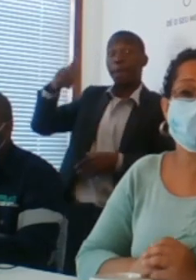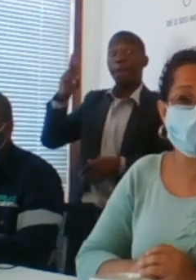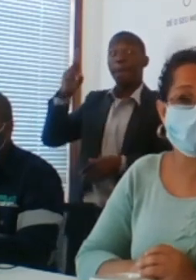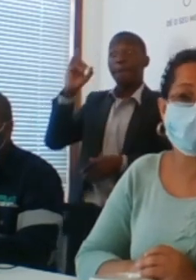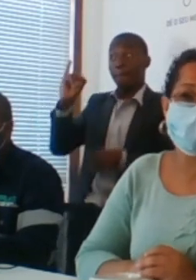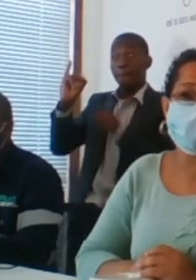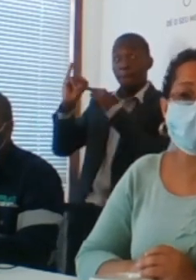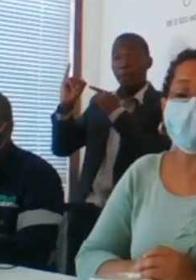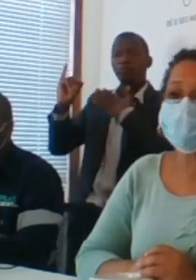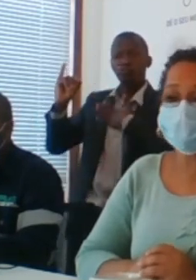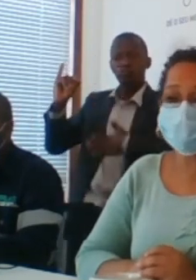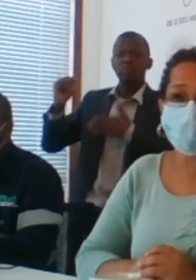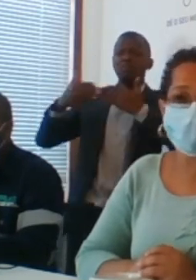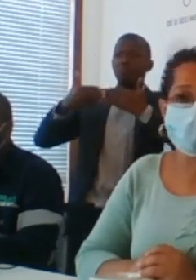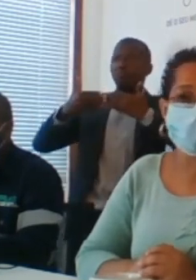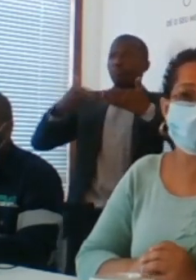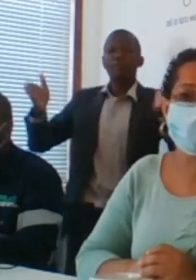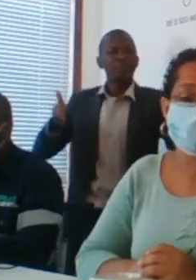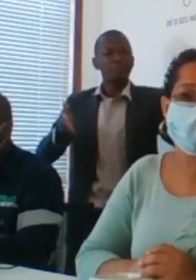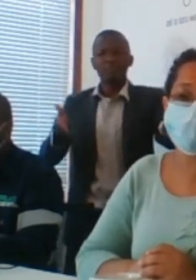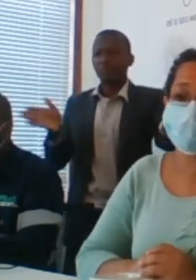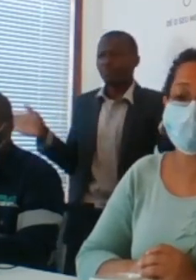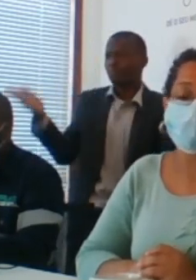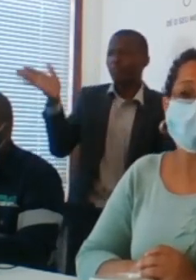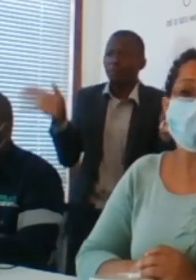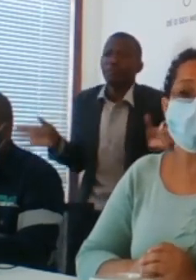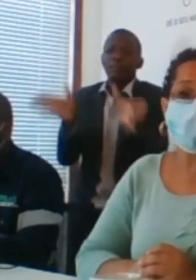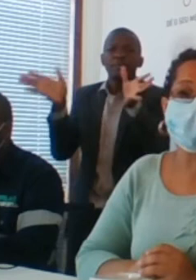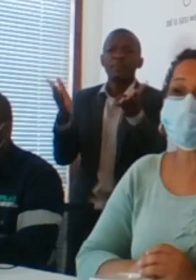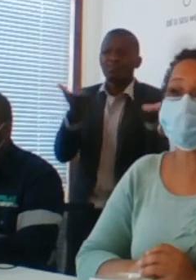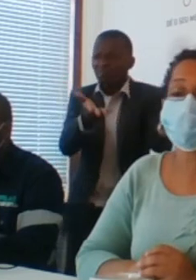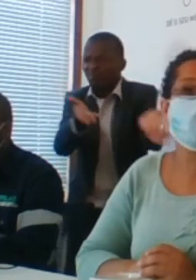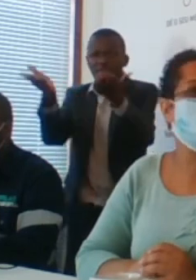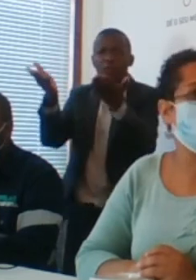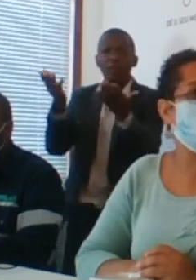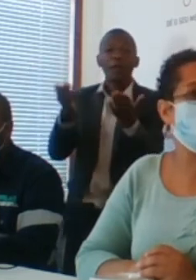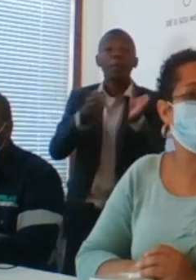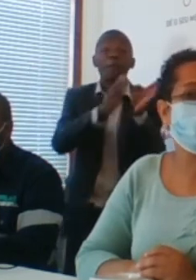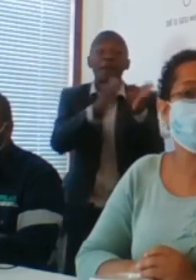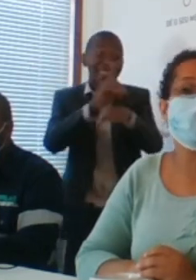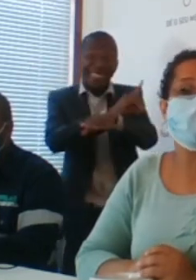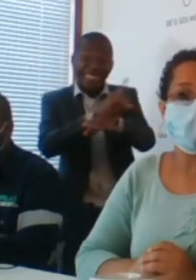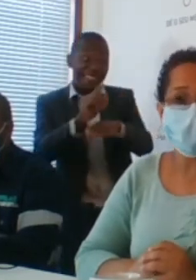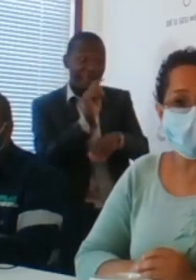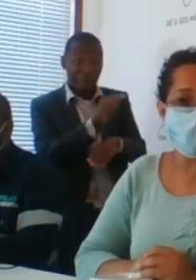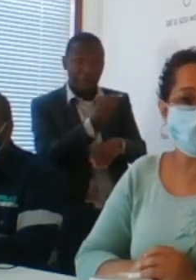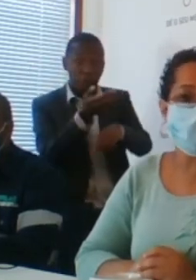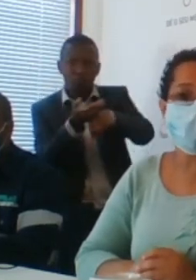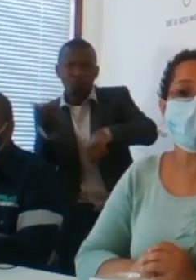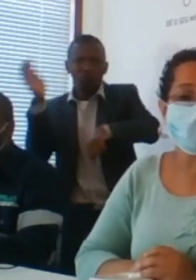are proving through our talent management tools that do candidates with special abilities